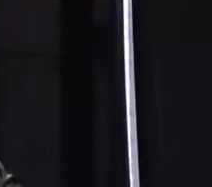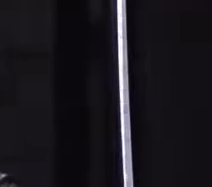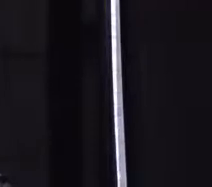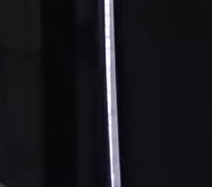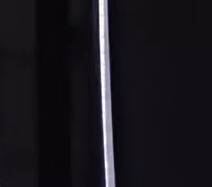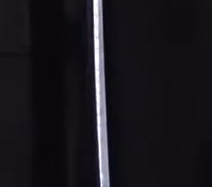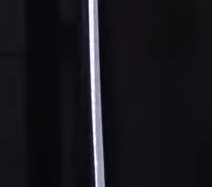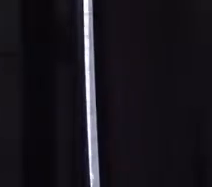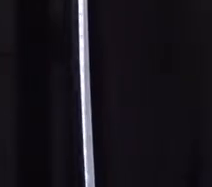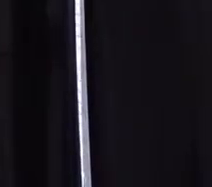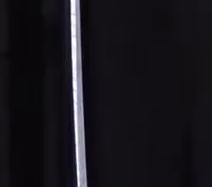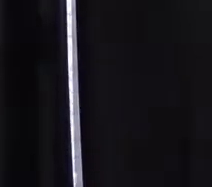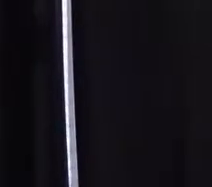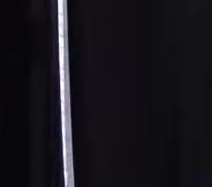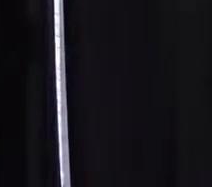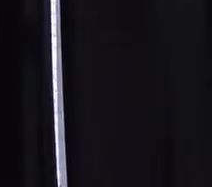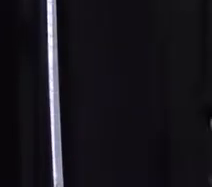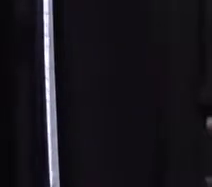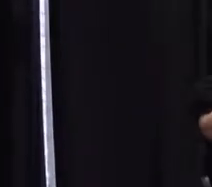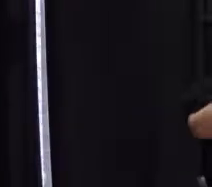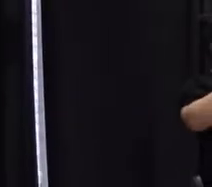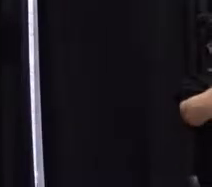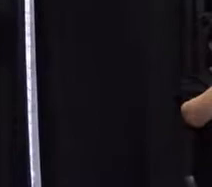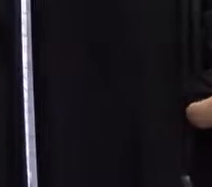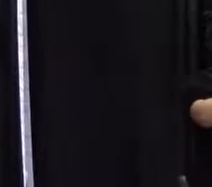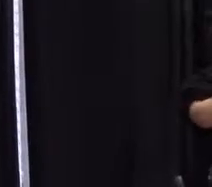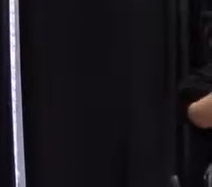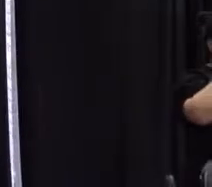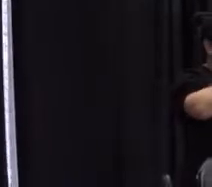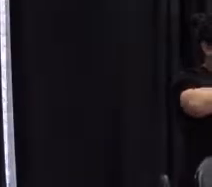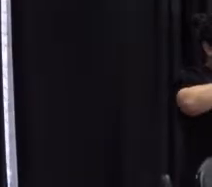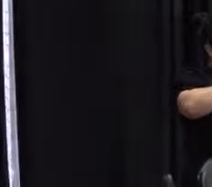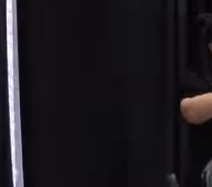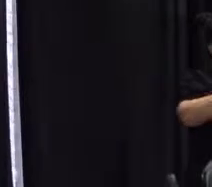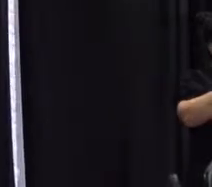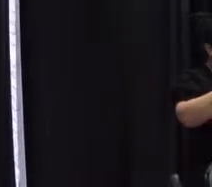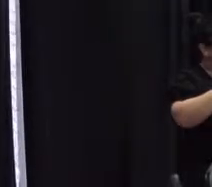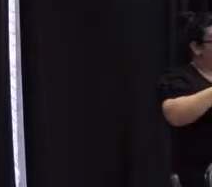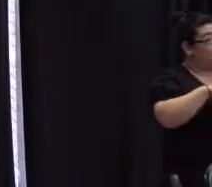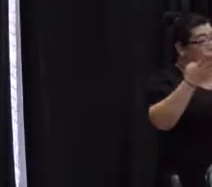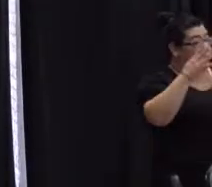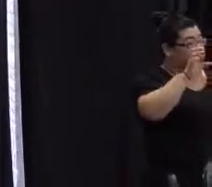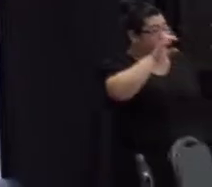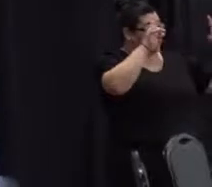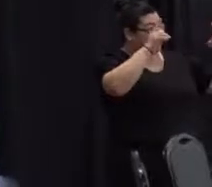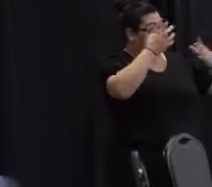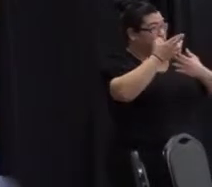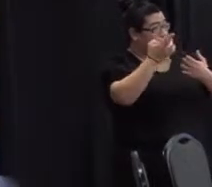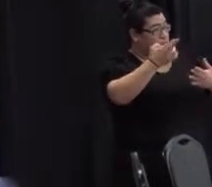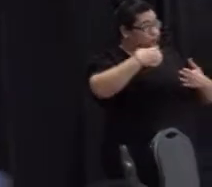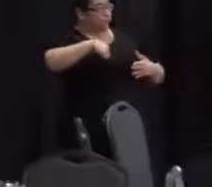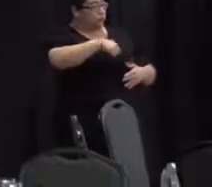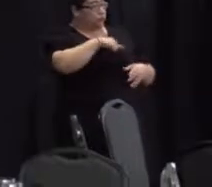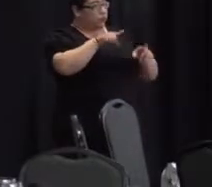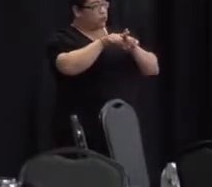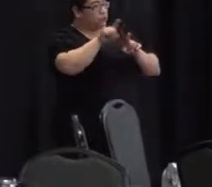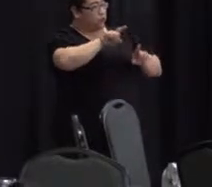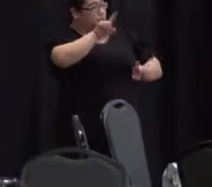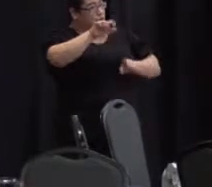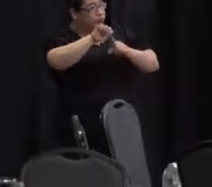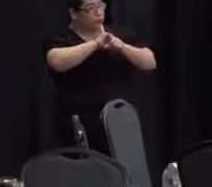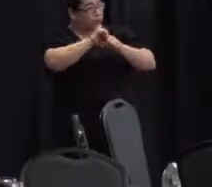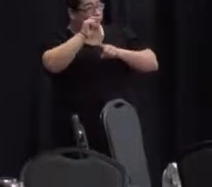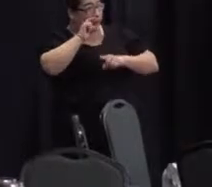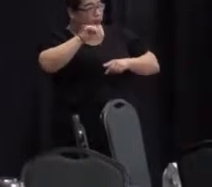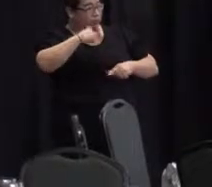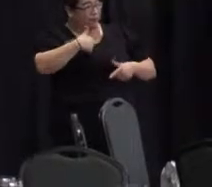matters. So tell me if this, open education resource, do we have also to go to training? I'm not,